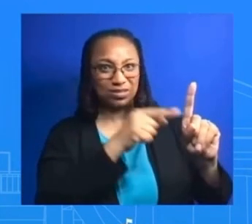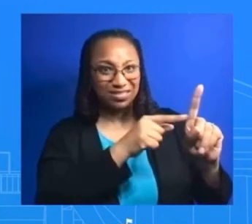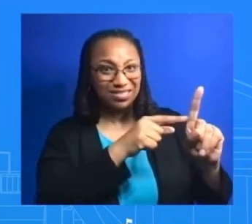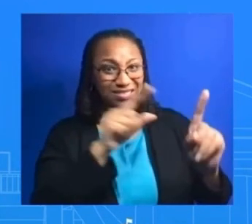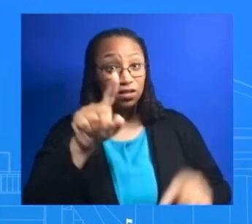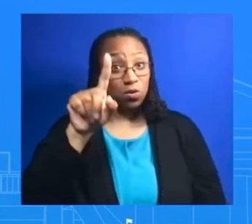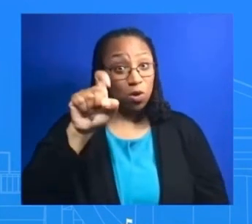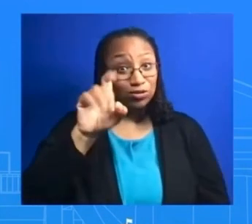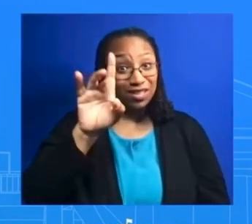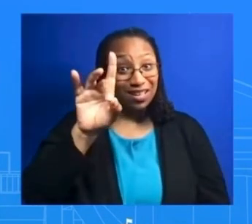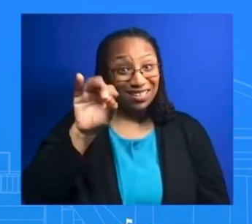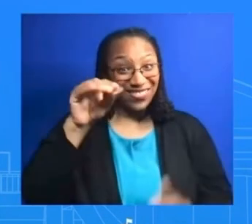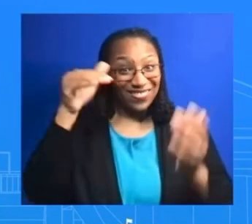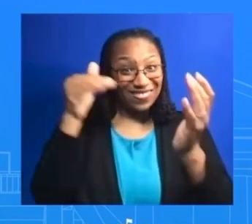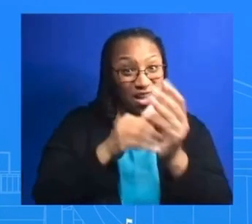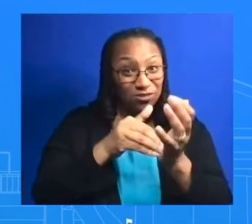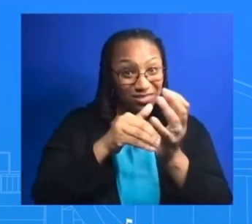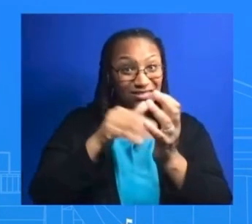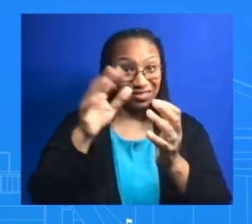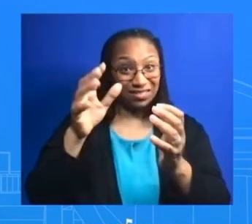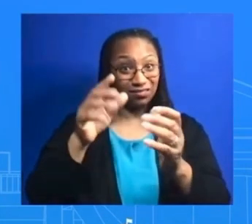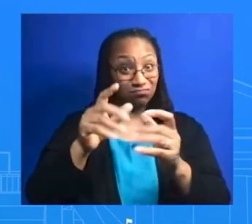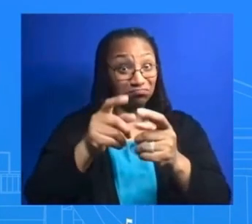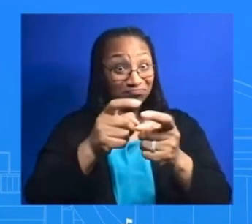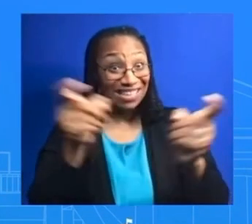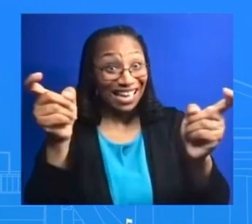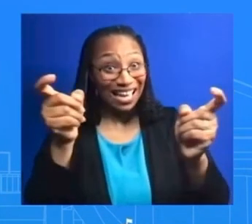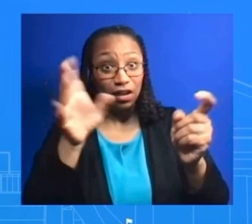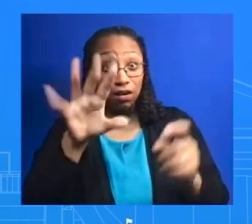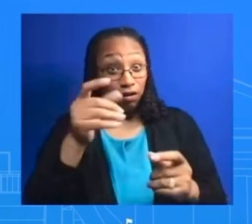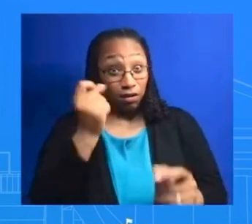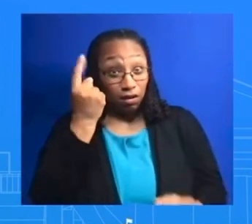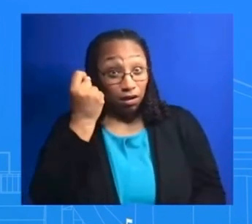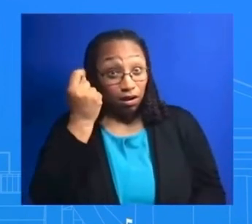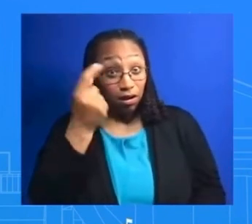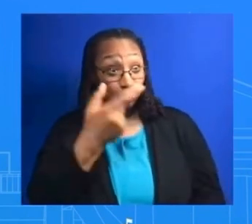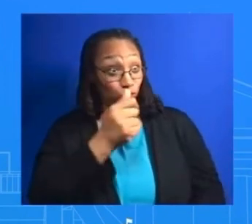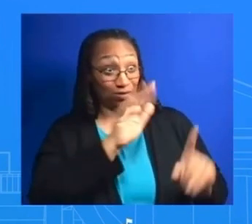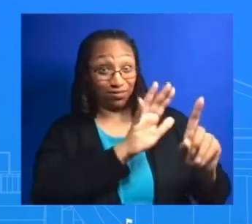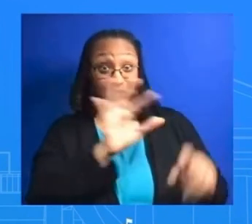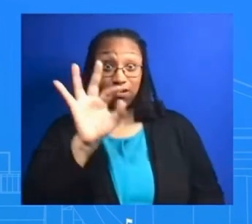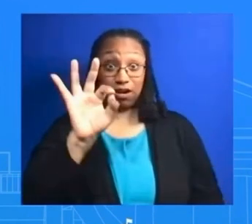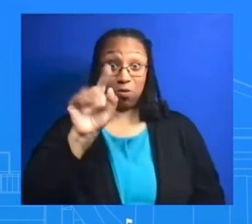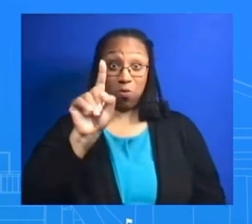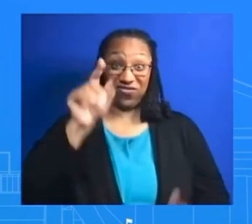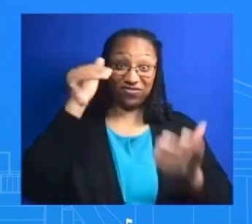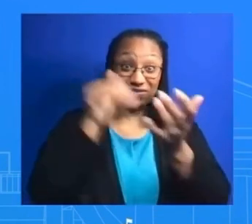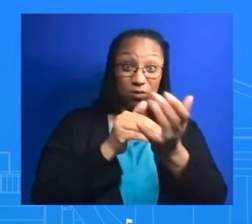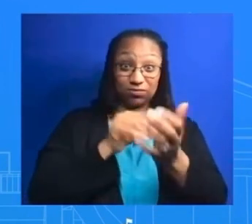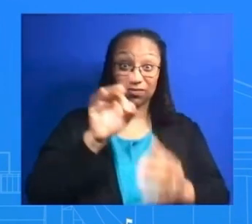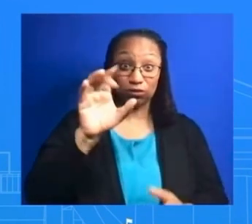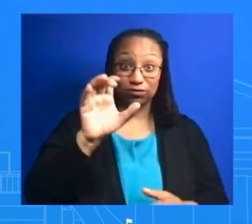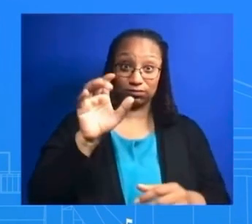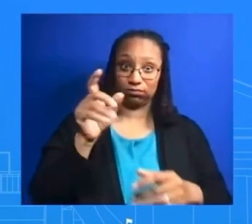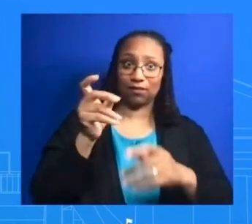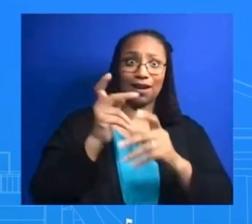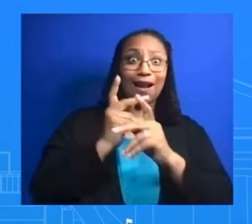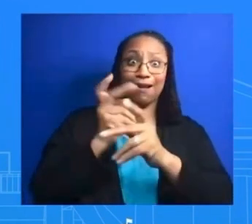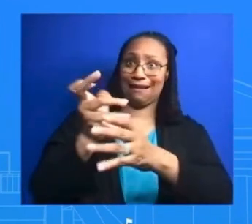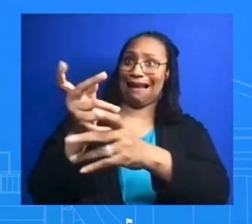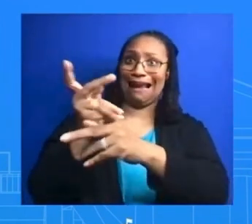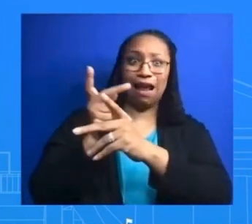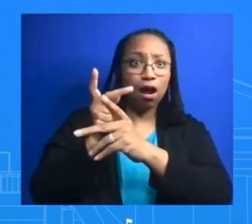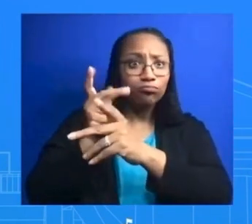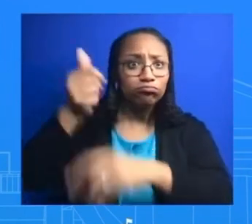I want all the students and borrowers to know President Biden, Vice President Harris, and I will not stop fighting for you. You should be able to